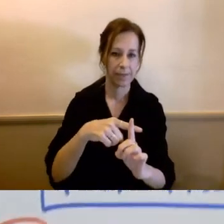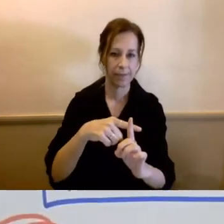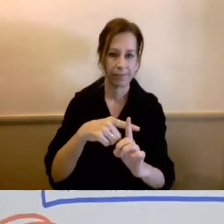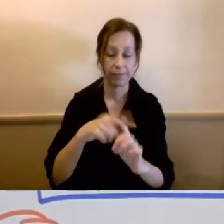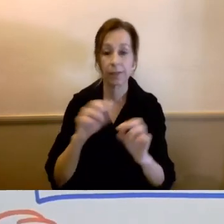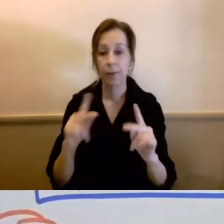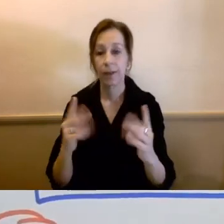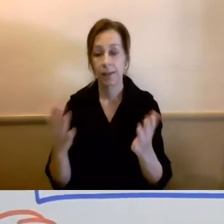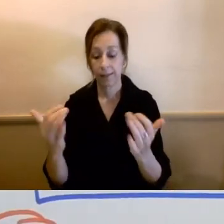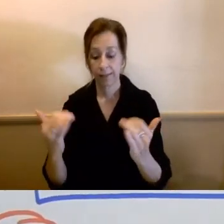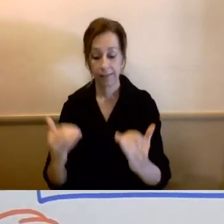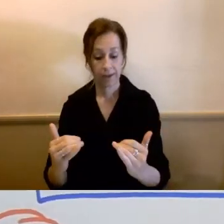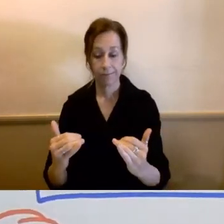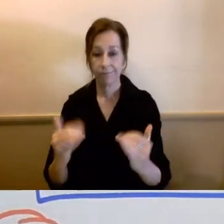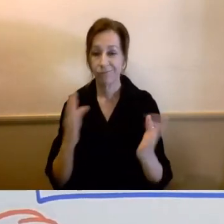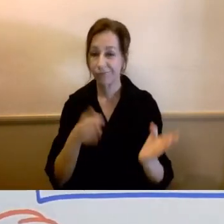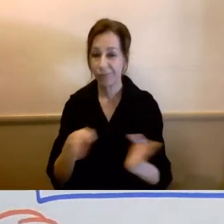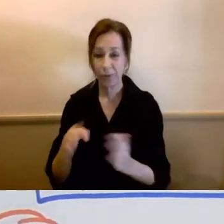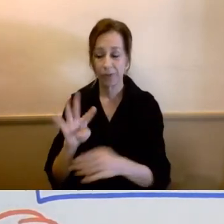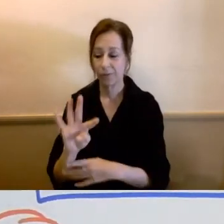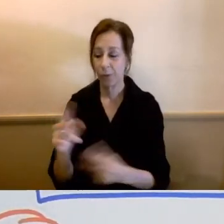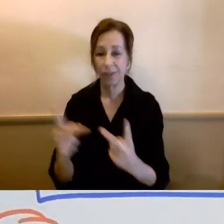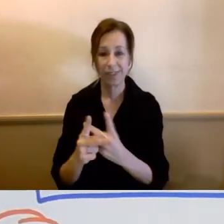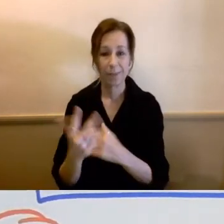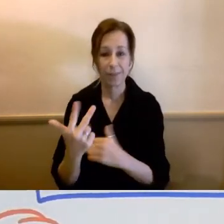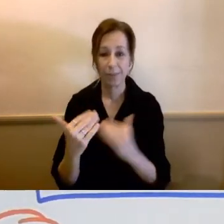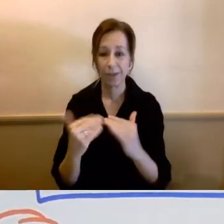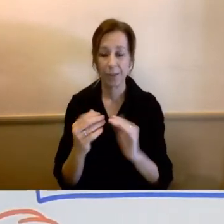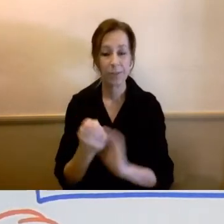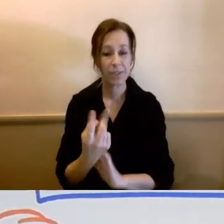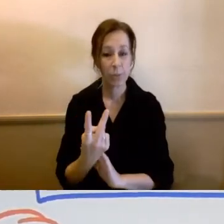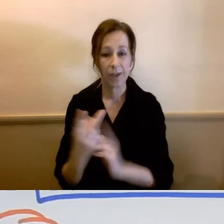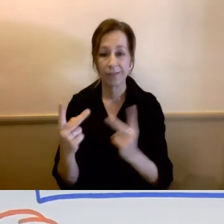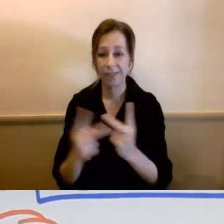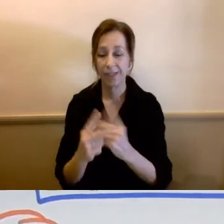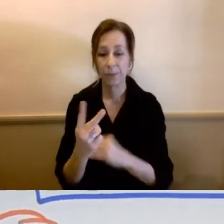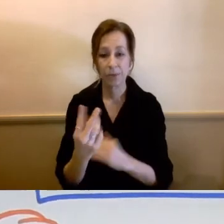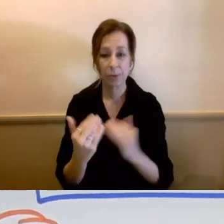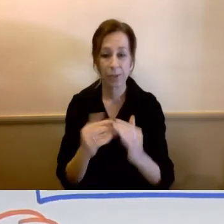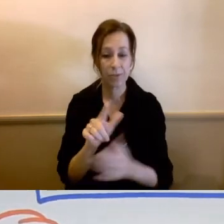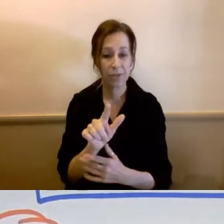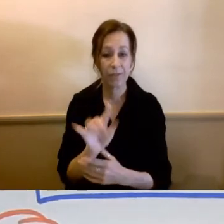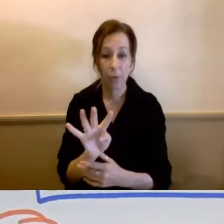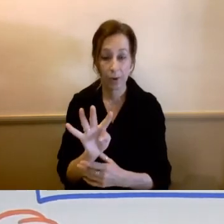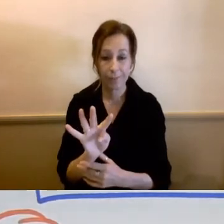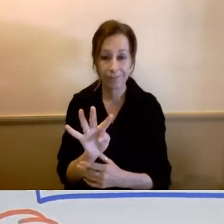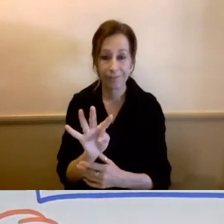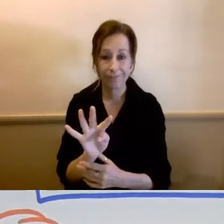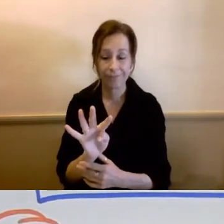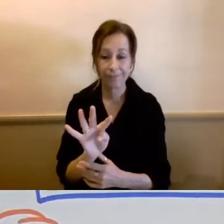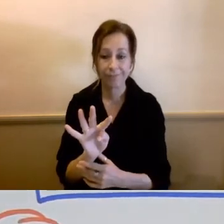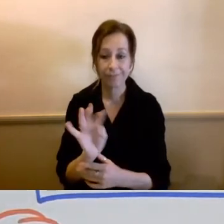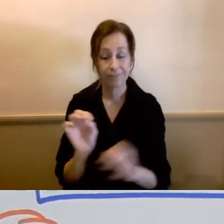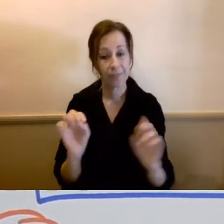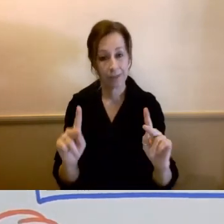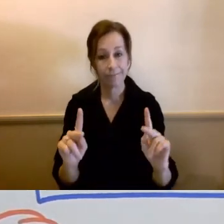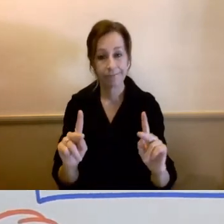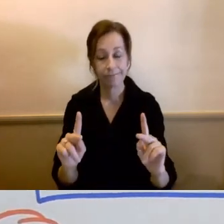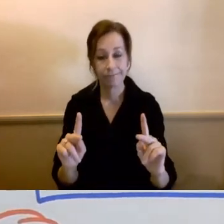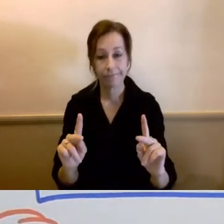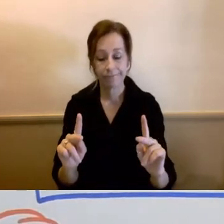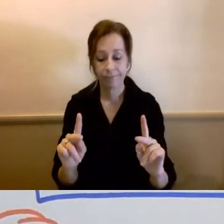positive. All right, over here, just go in order. 4 times 3 is 12, times 2 is 24.